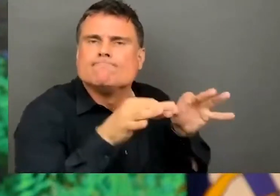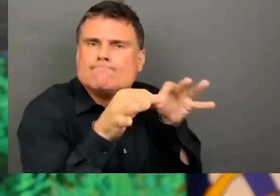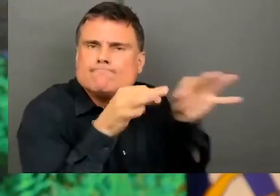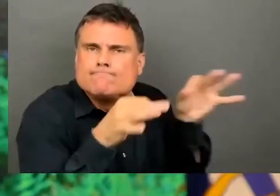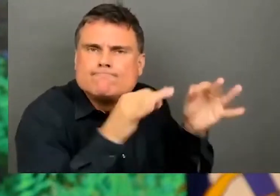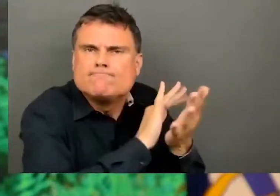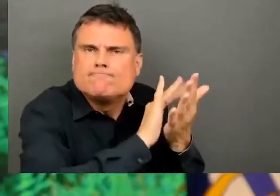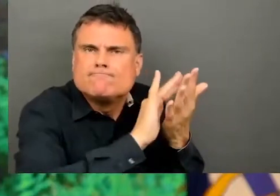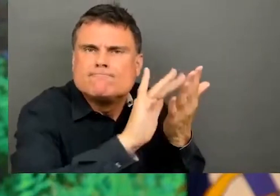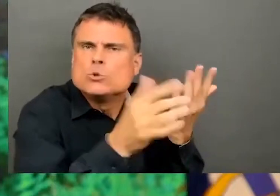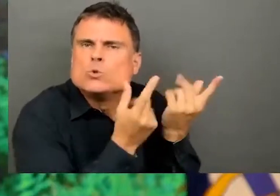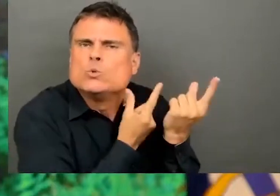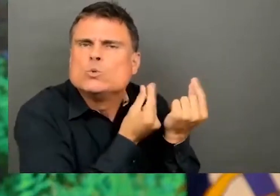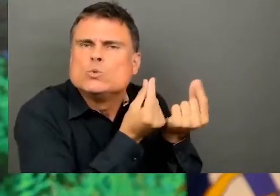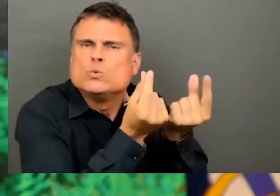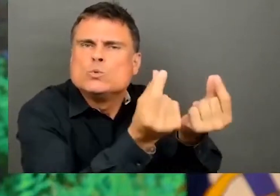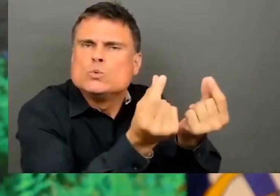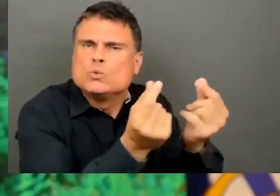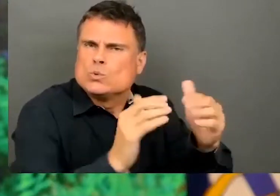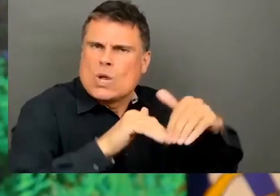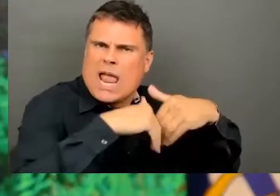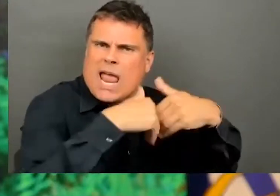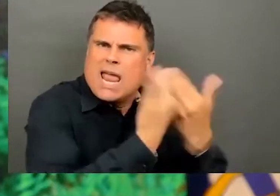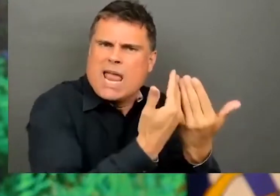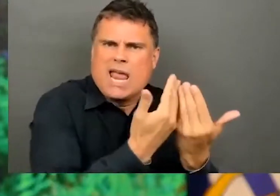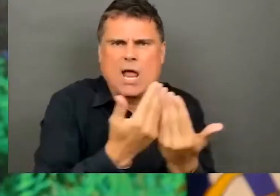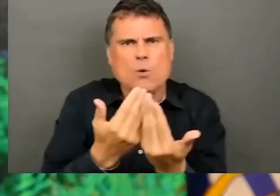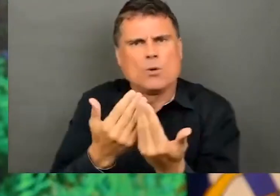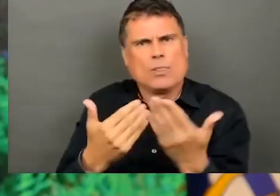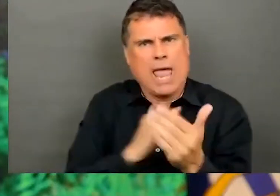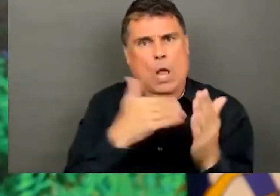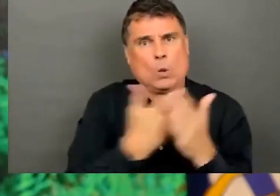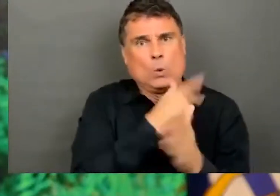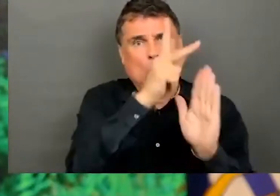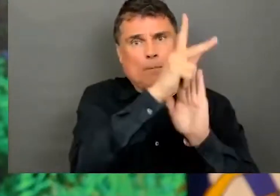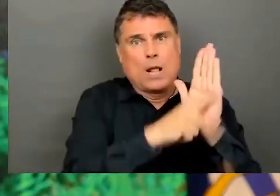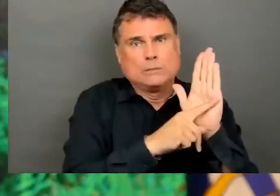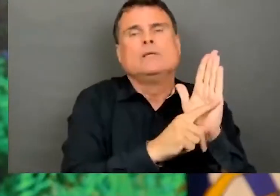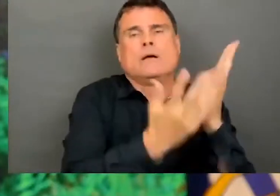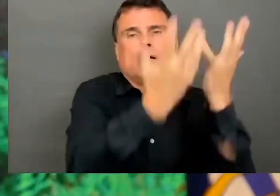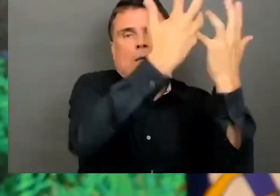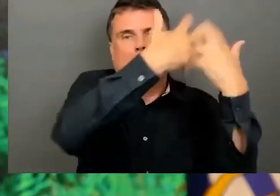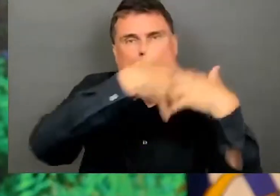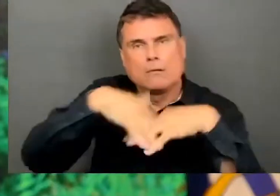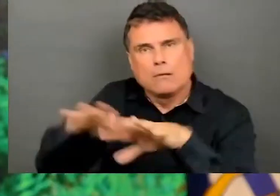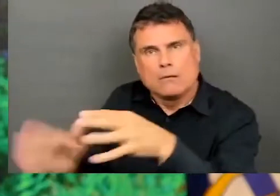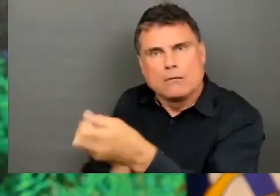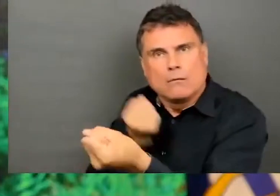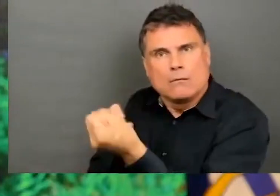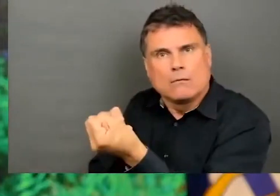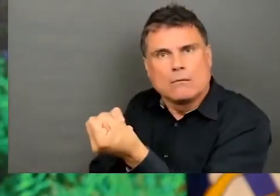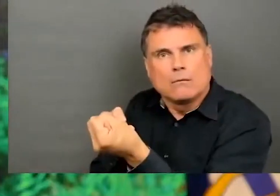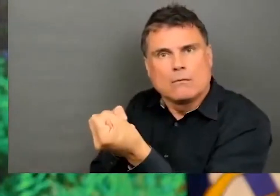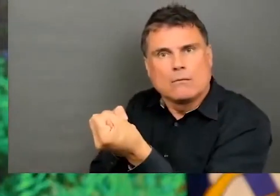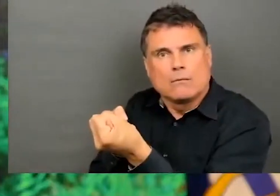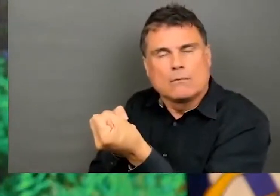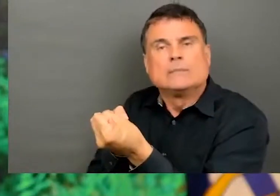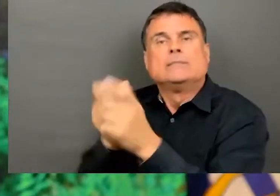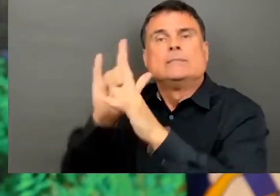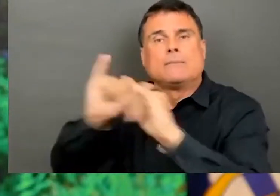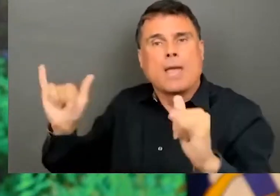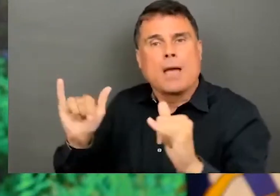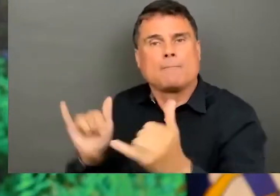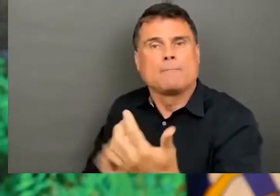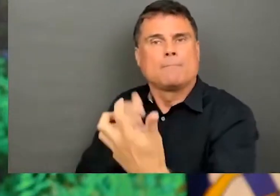communities to ensure that this new program meets the needs of First Nations and that there is a successful engagement process to make